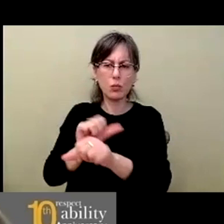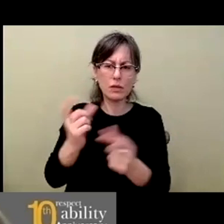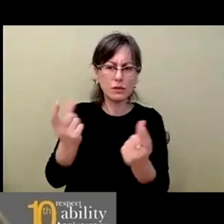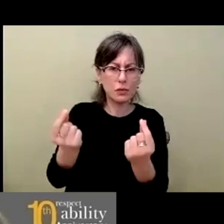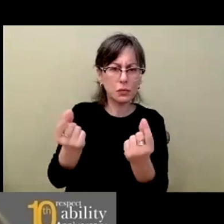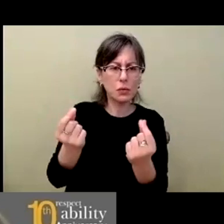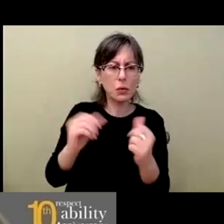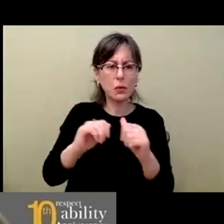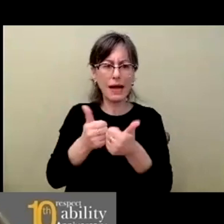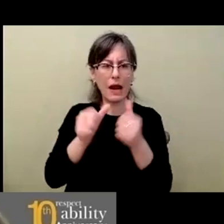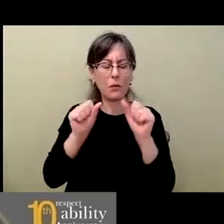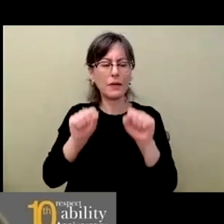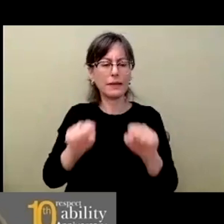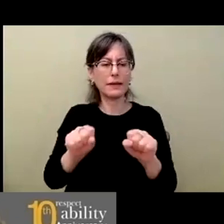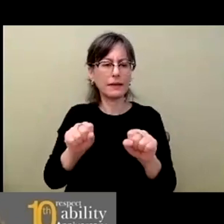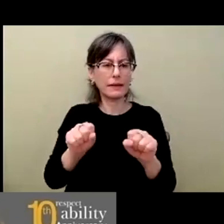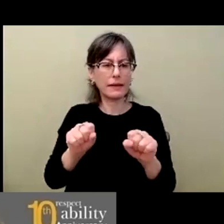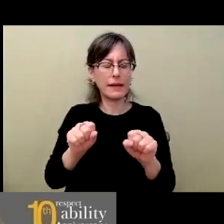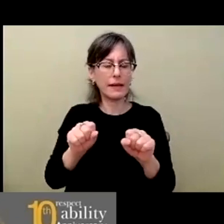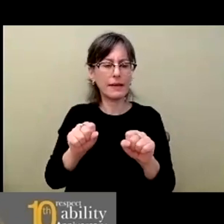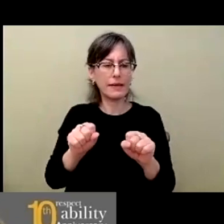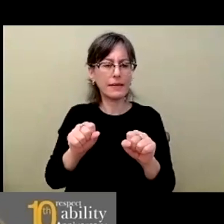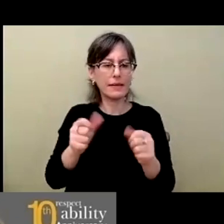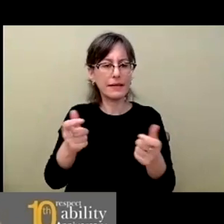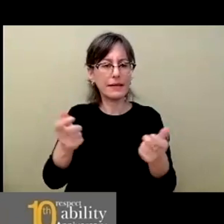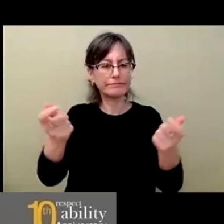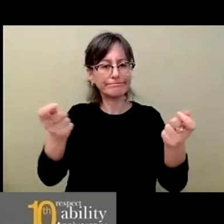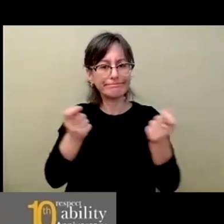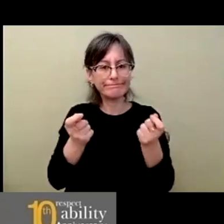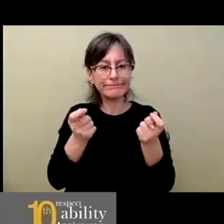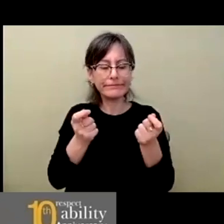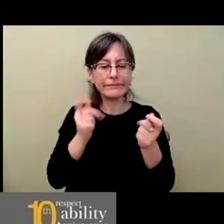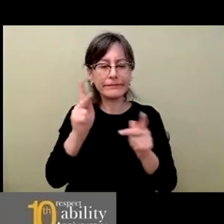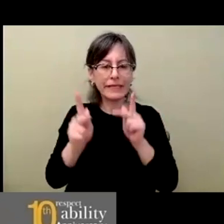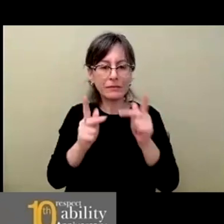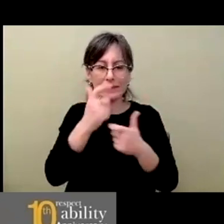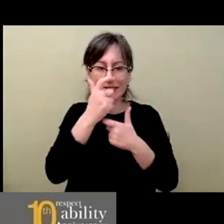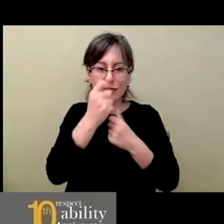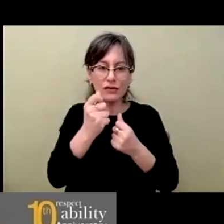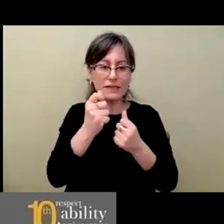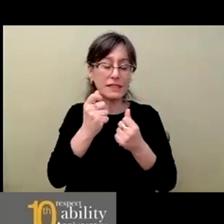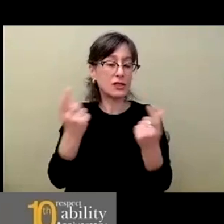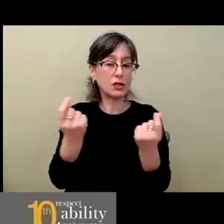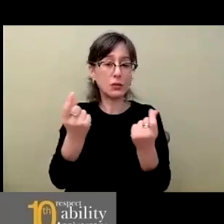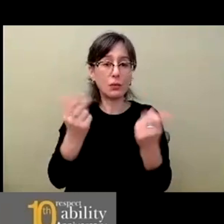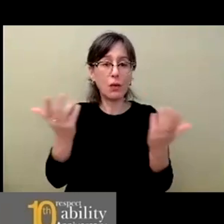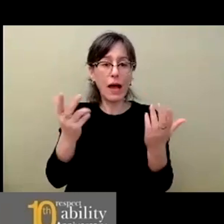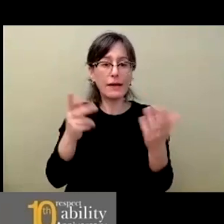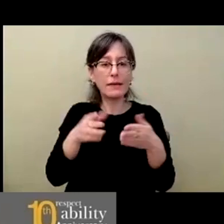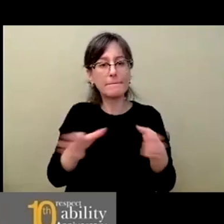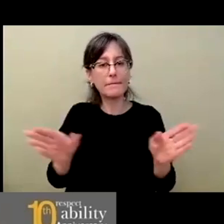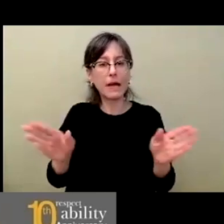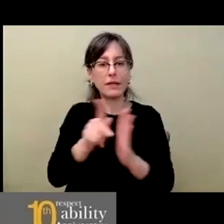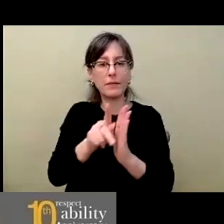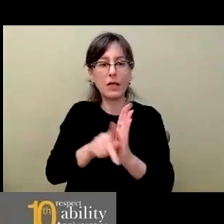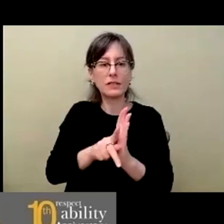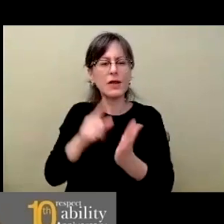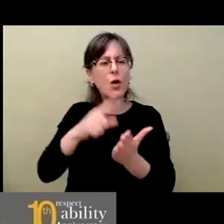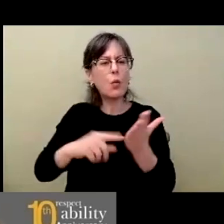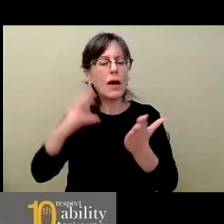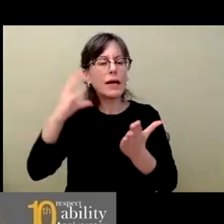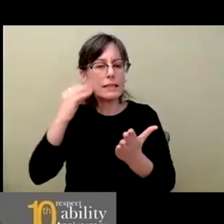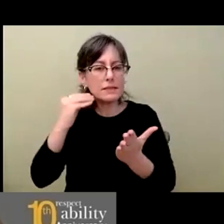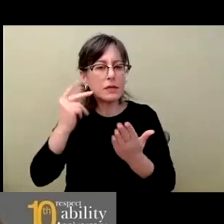how we can get all of our listeners interested in potentially getting into public policy. So what experiences, programs, or